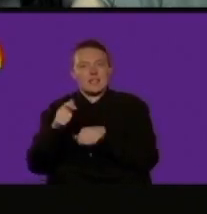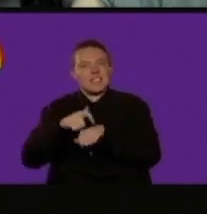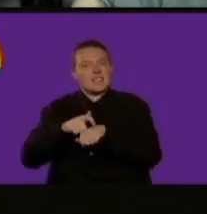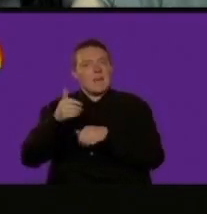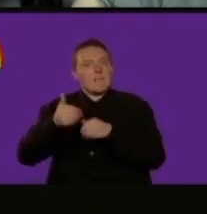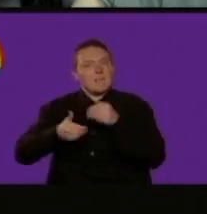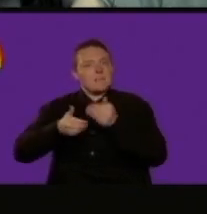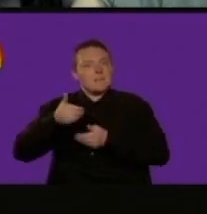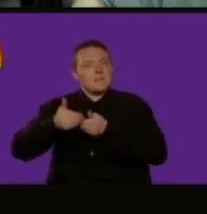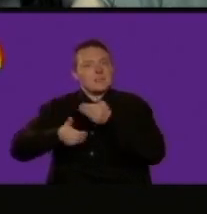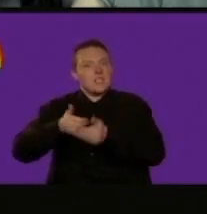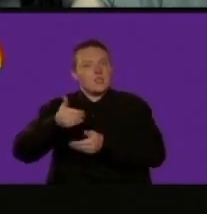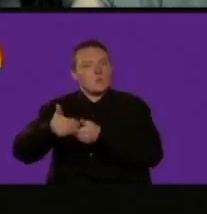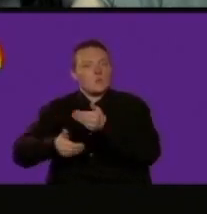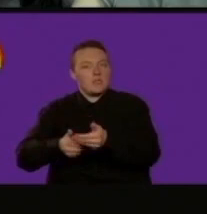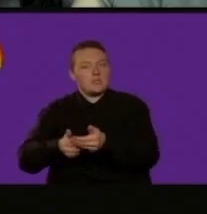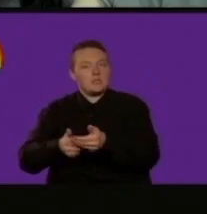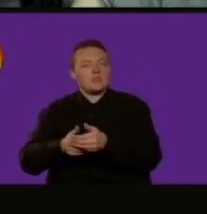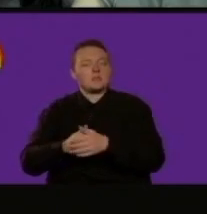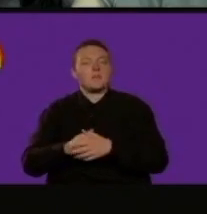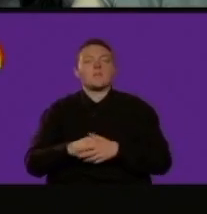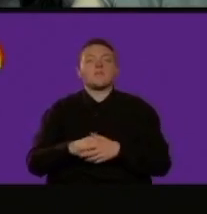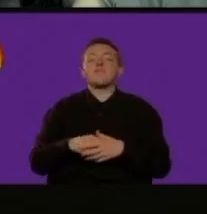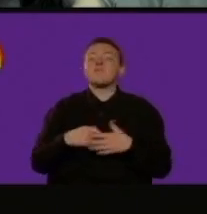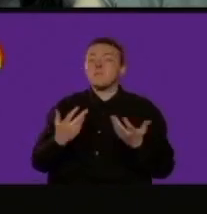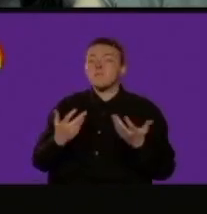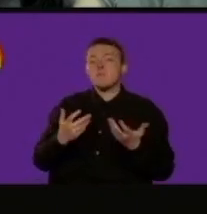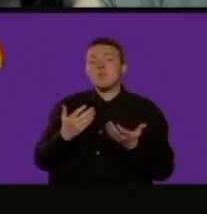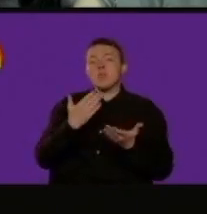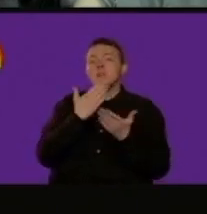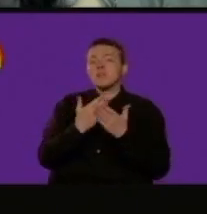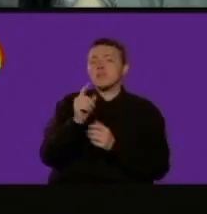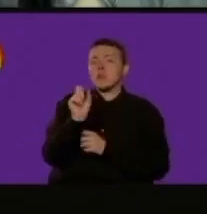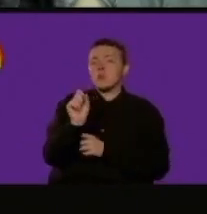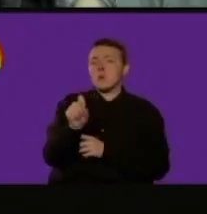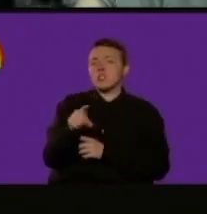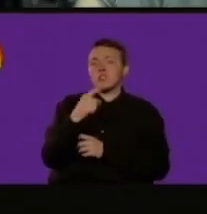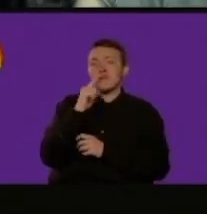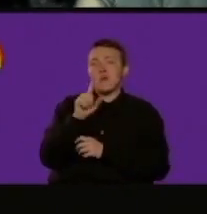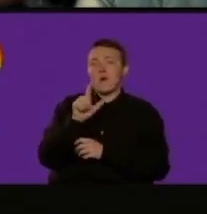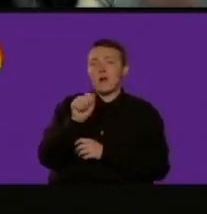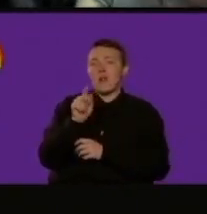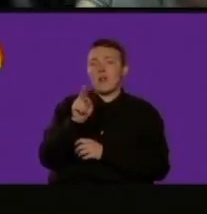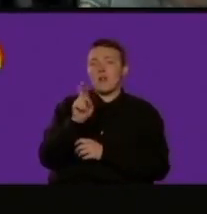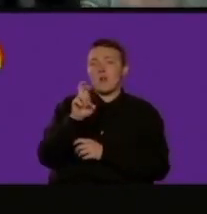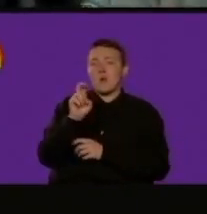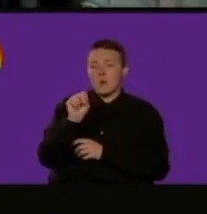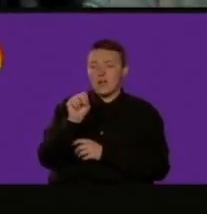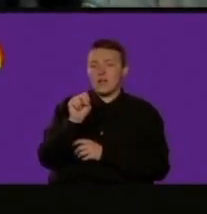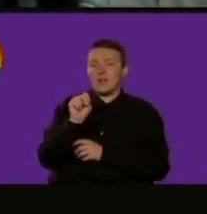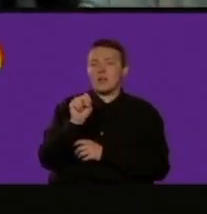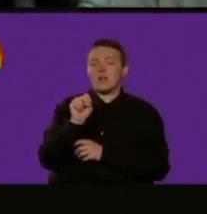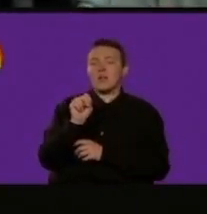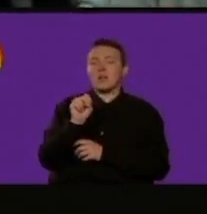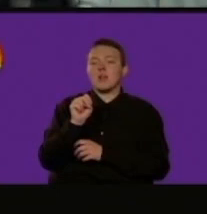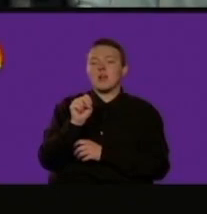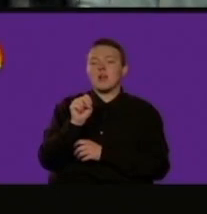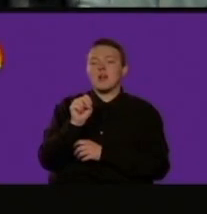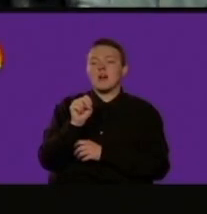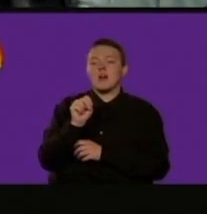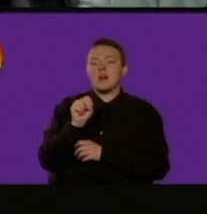that, but these are plans on paper with drawings and words.